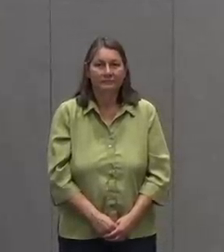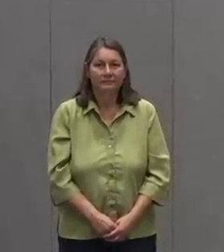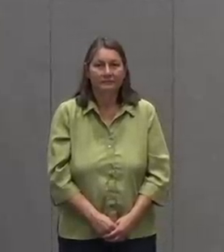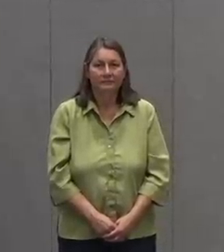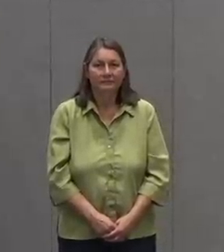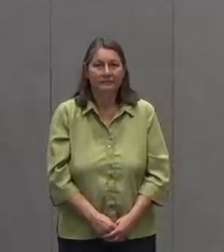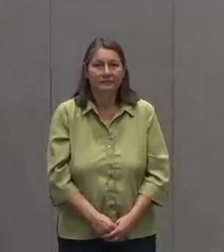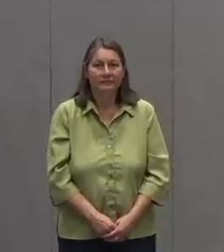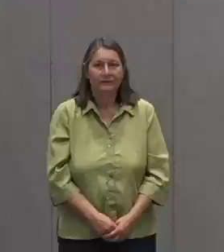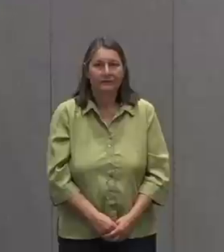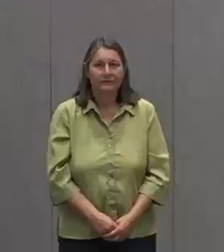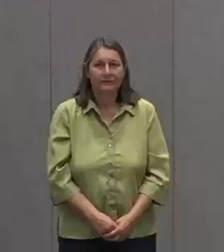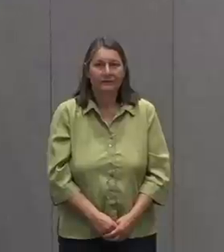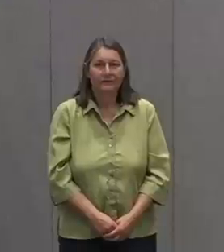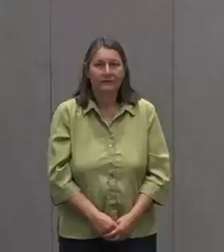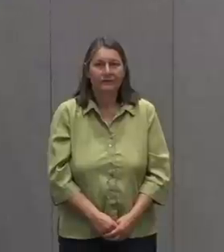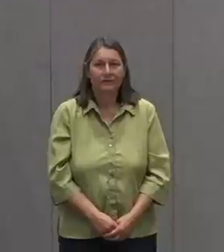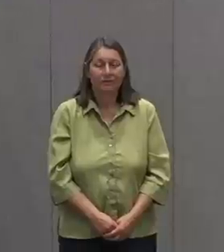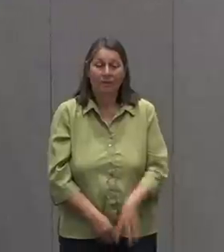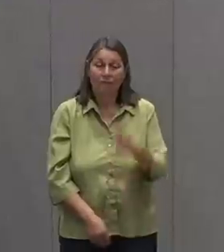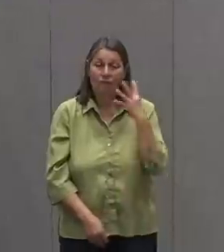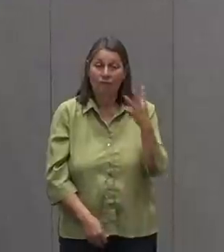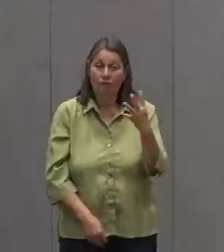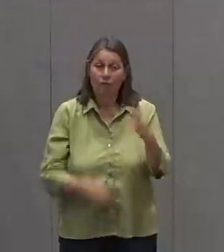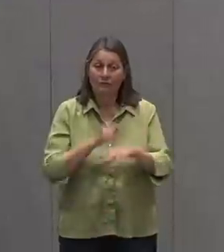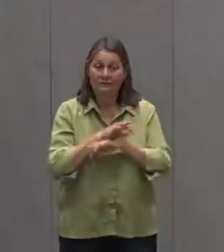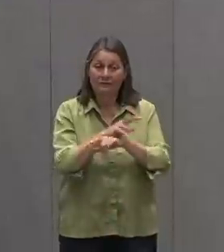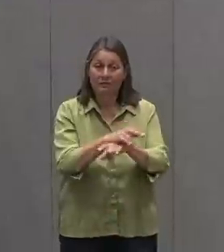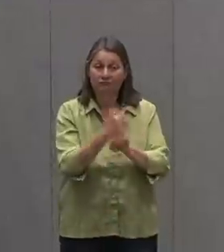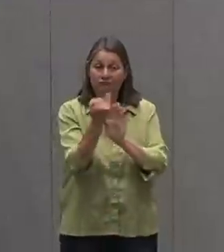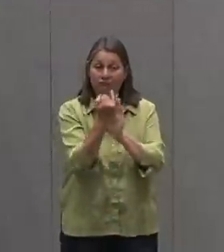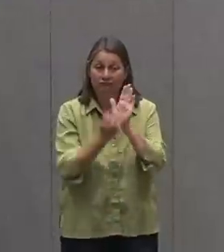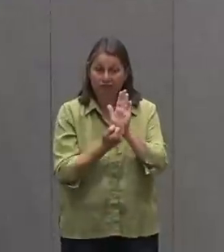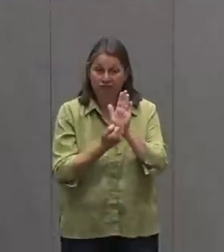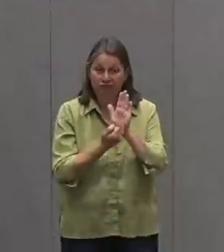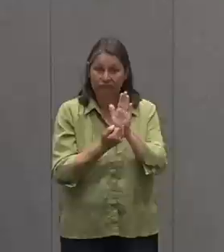So if we do this, so for all four, right?